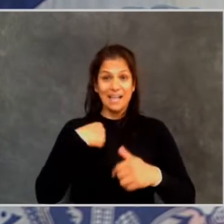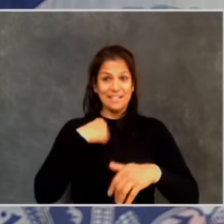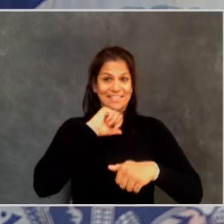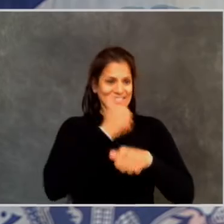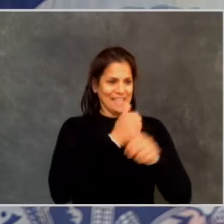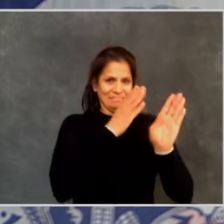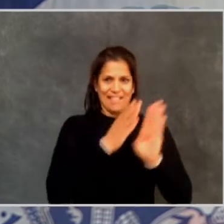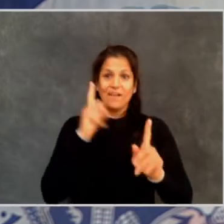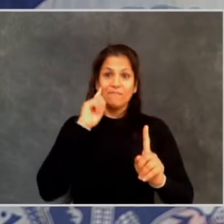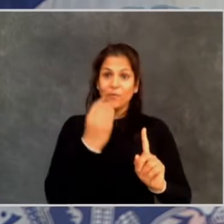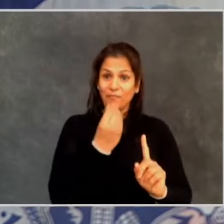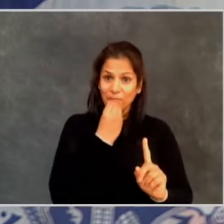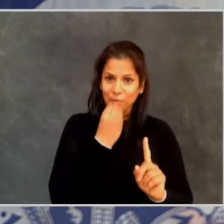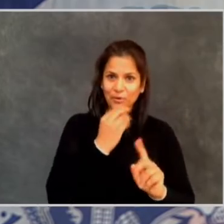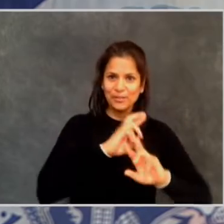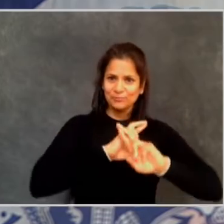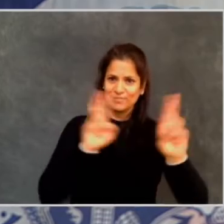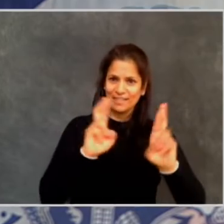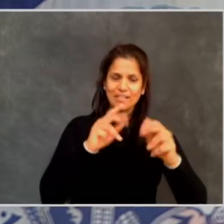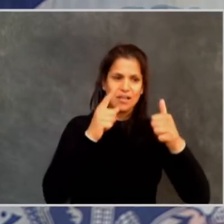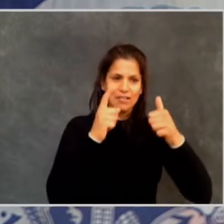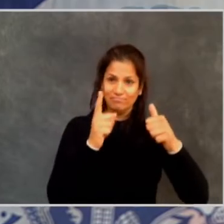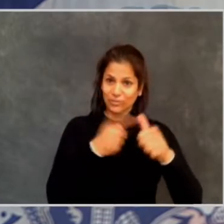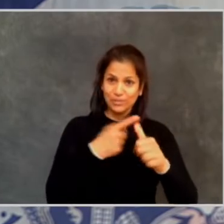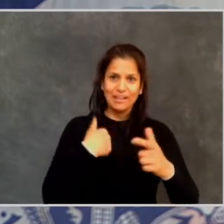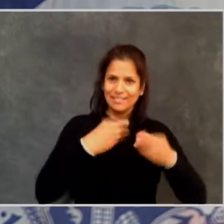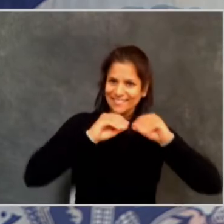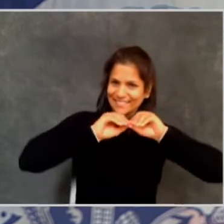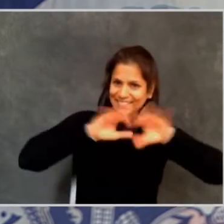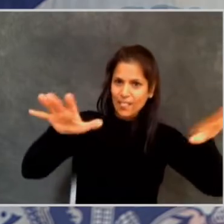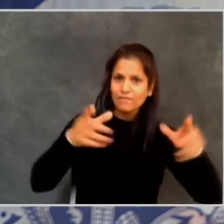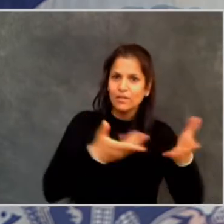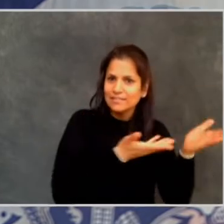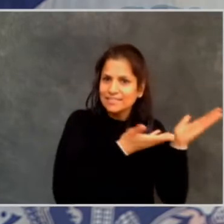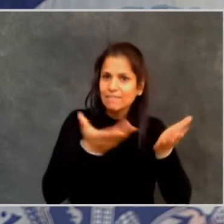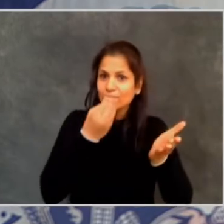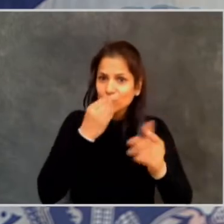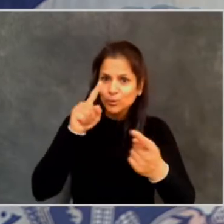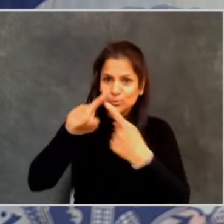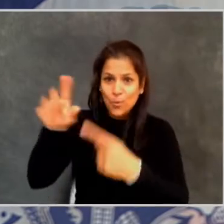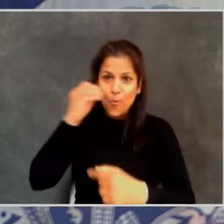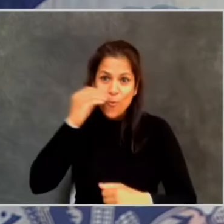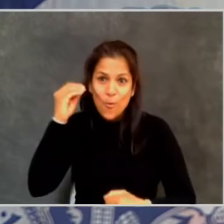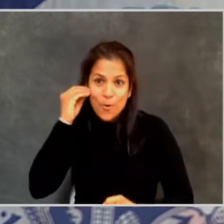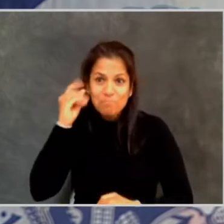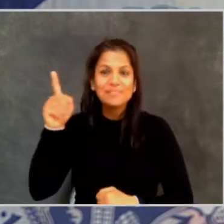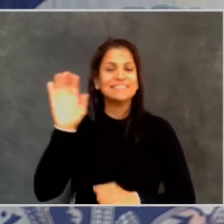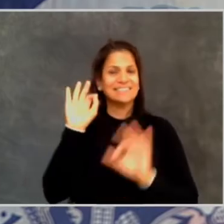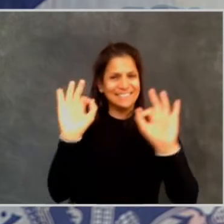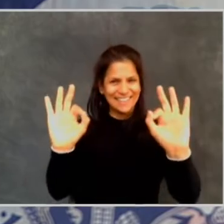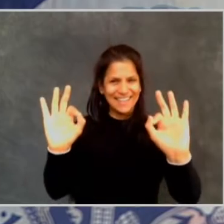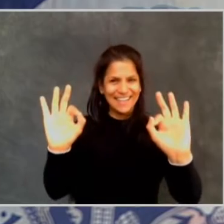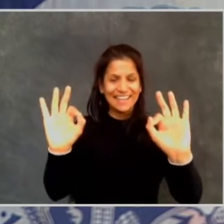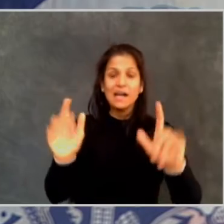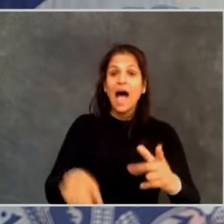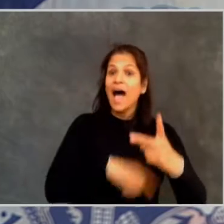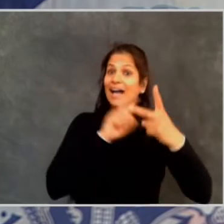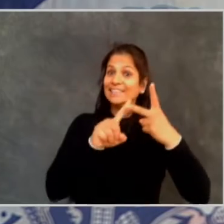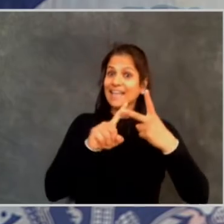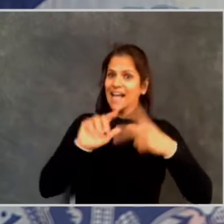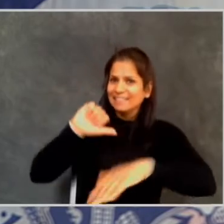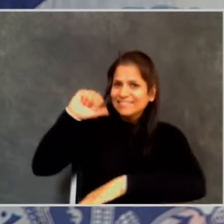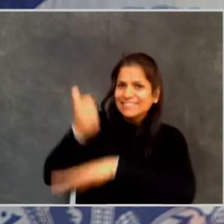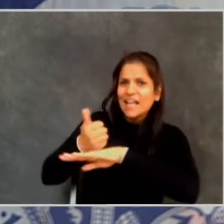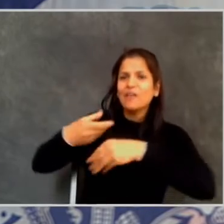banks, food pantries, to keep them going, and then just keep building from there.